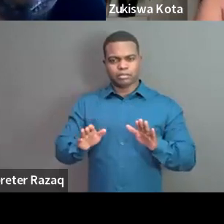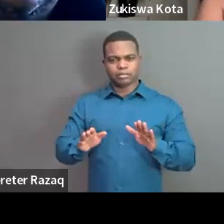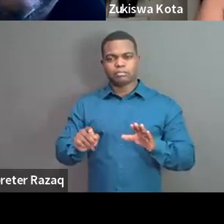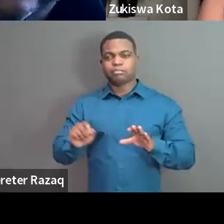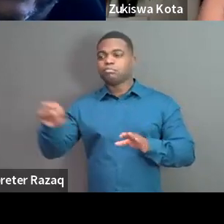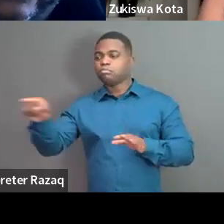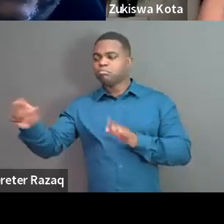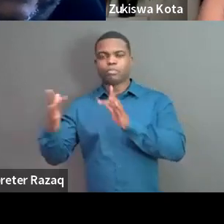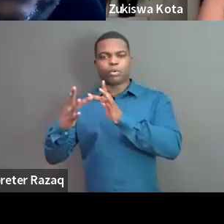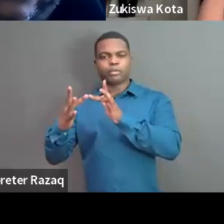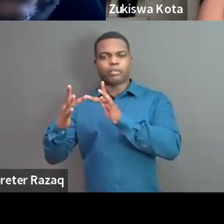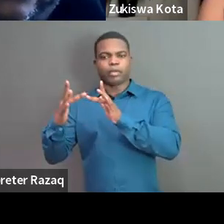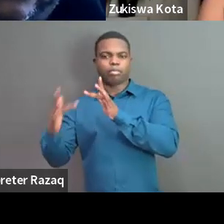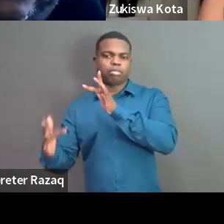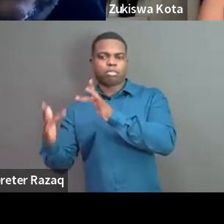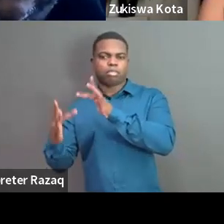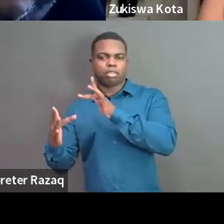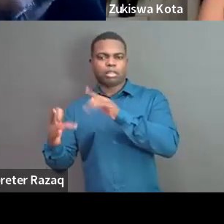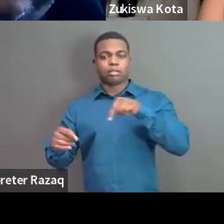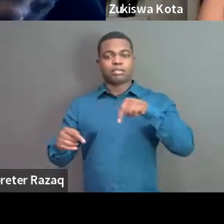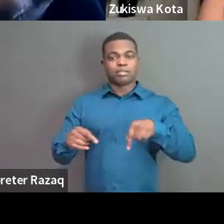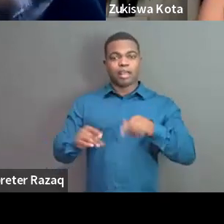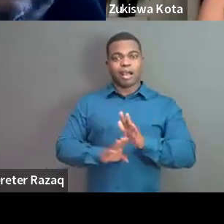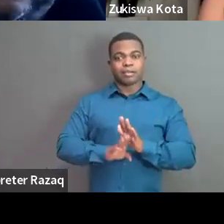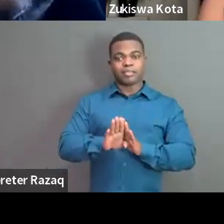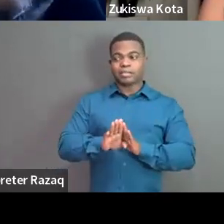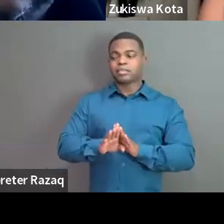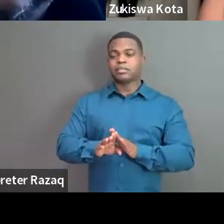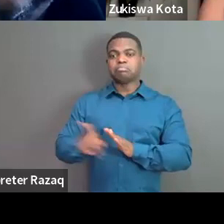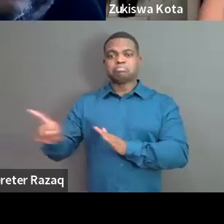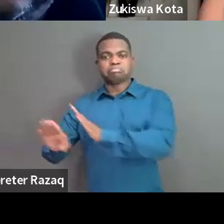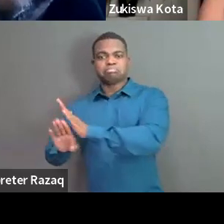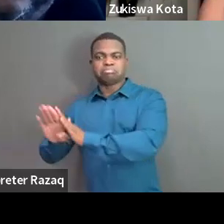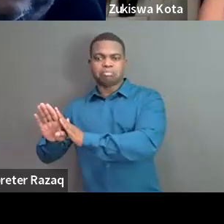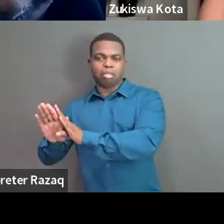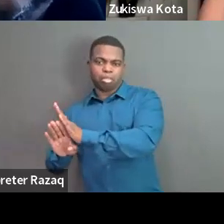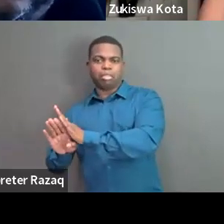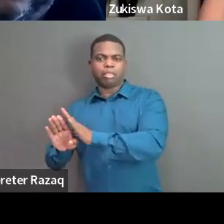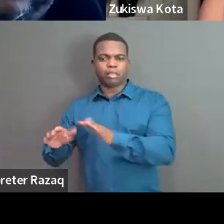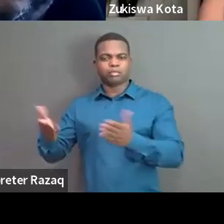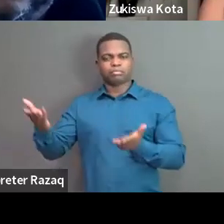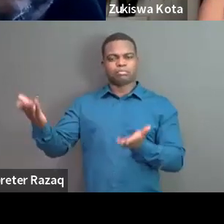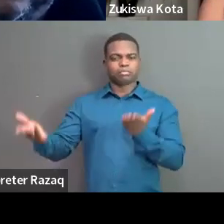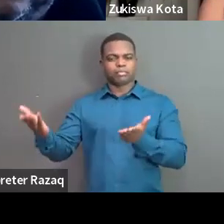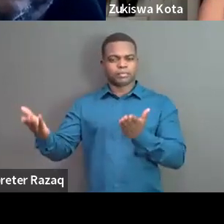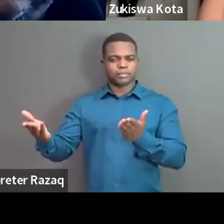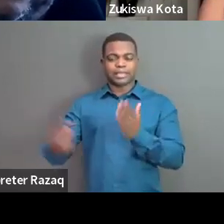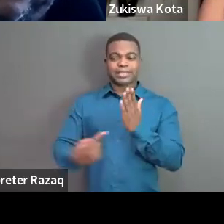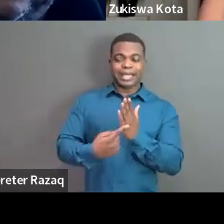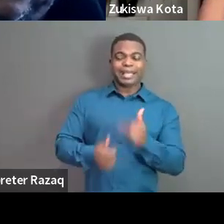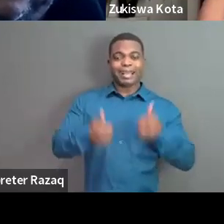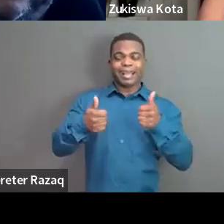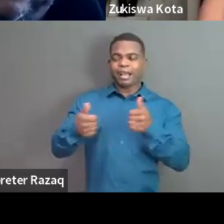but also how expensive and unaffordable it is. And so it is very possible for us to be caught up